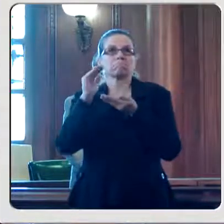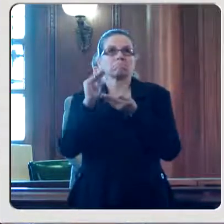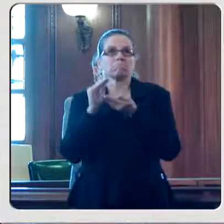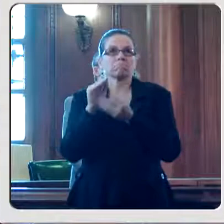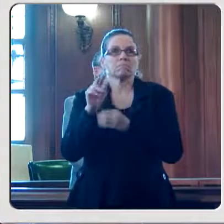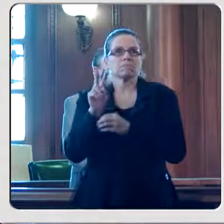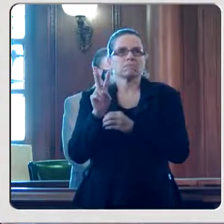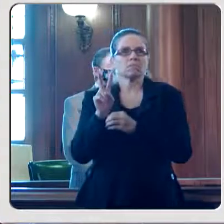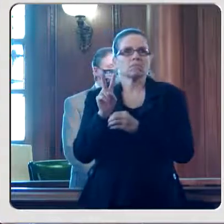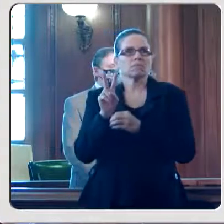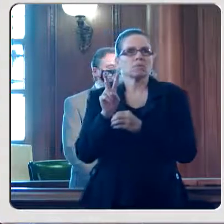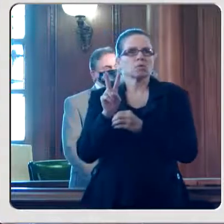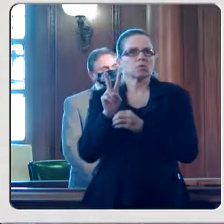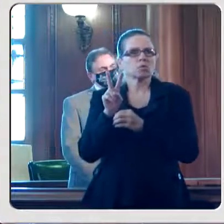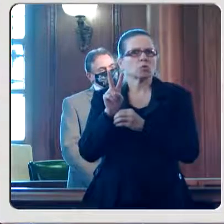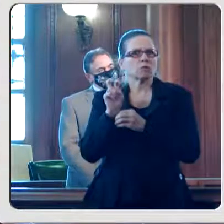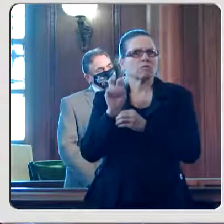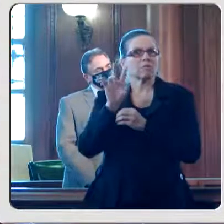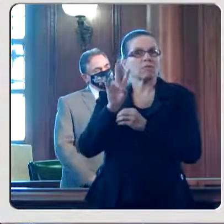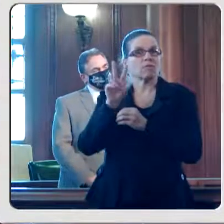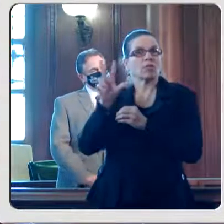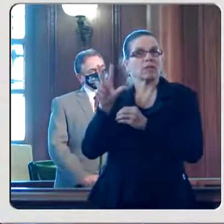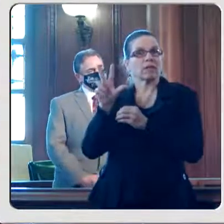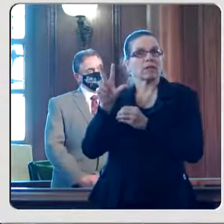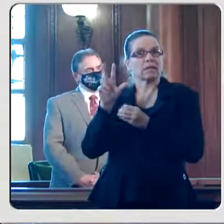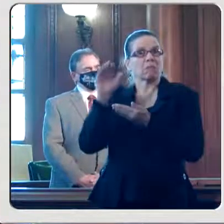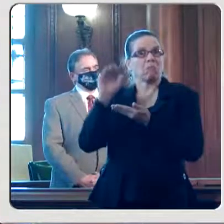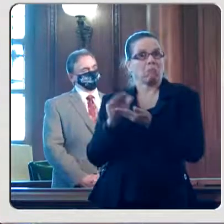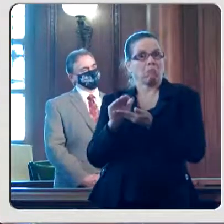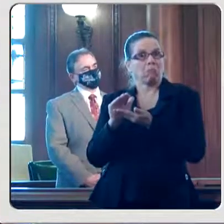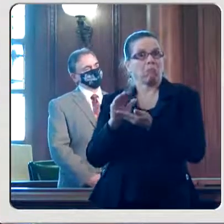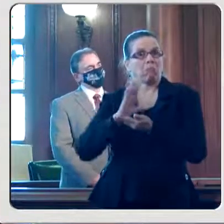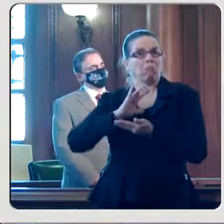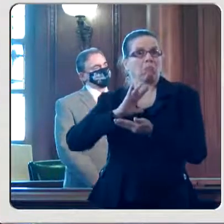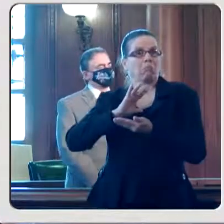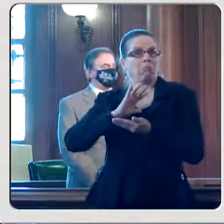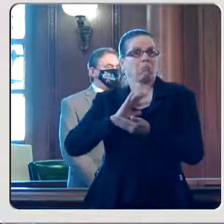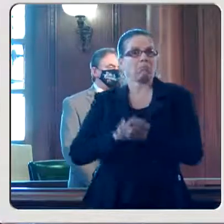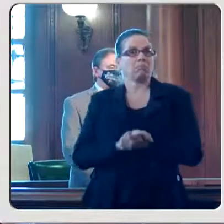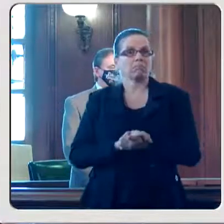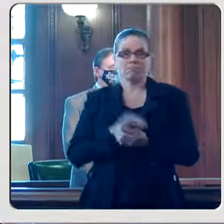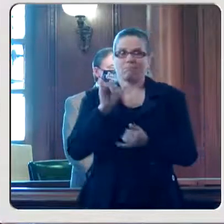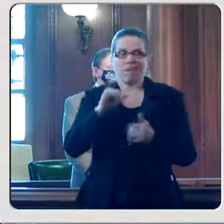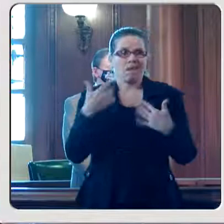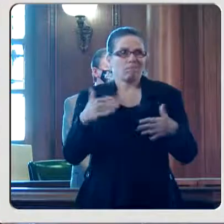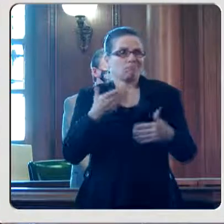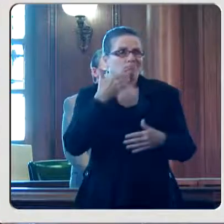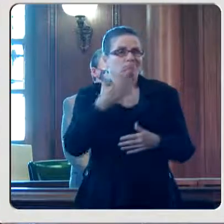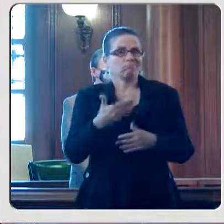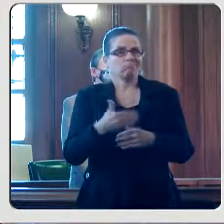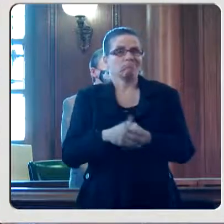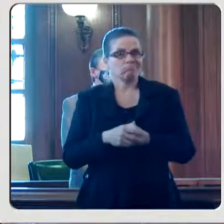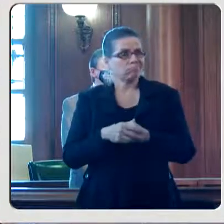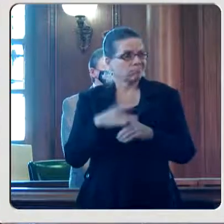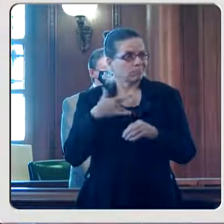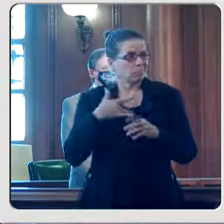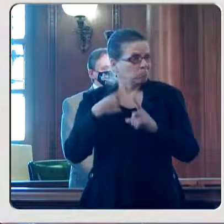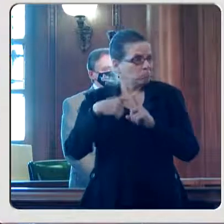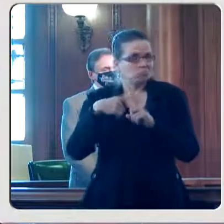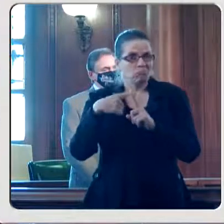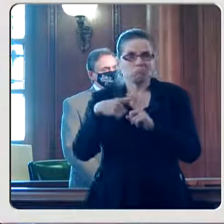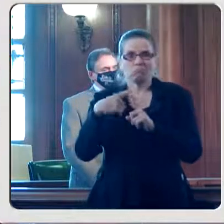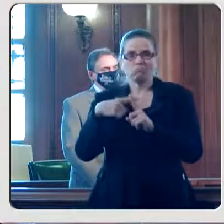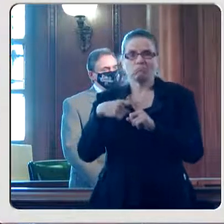273. So I want to stop there and really say that is great progress for us. We want